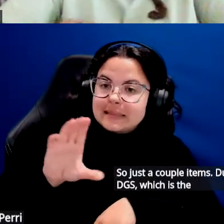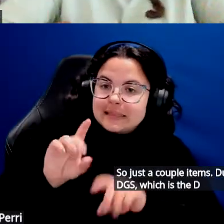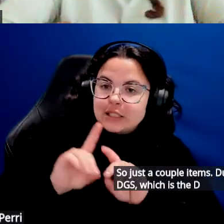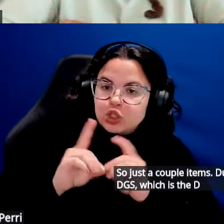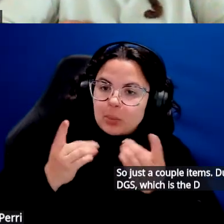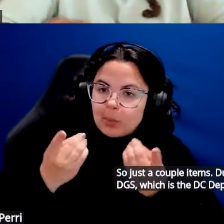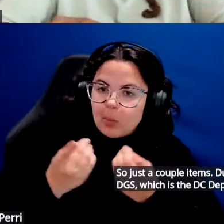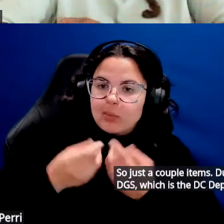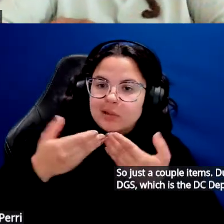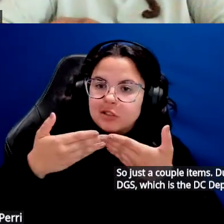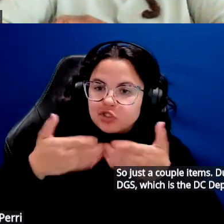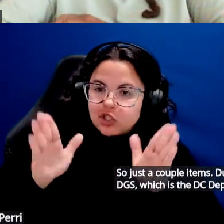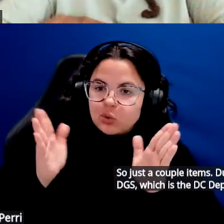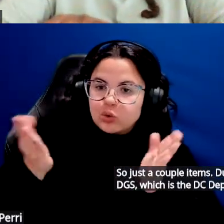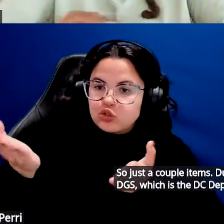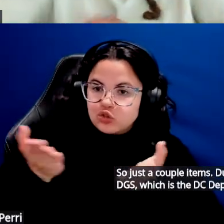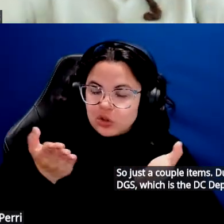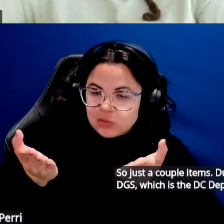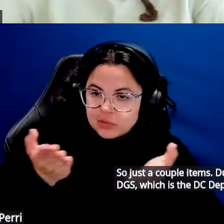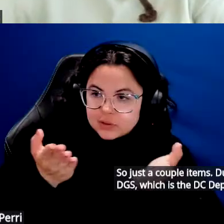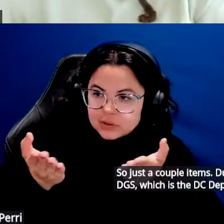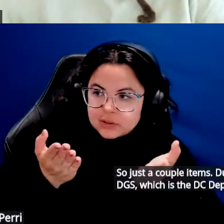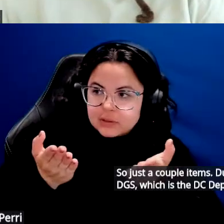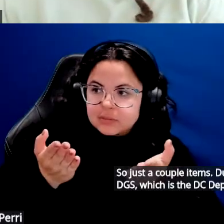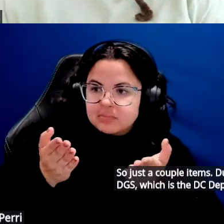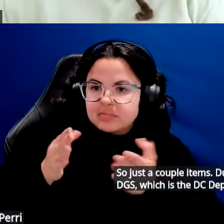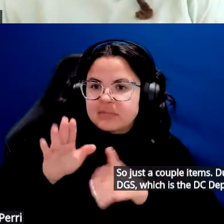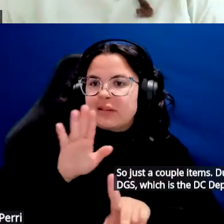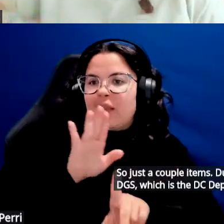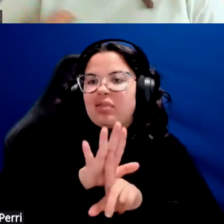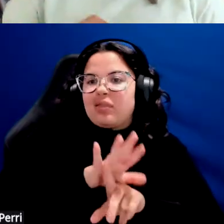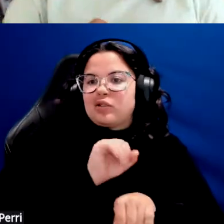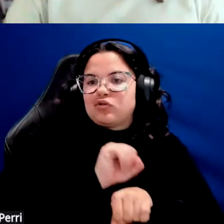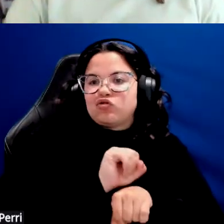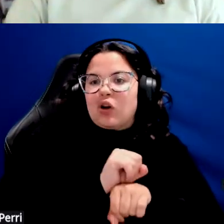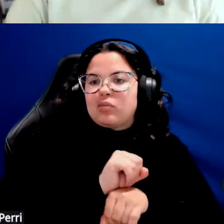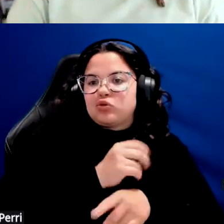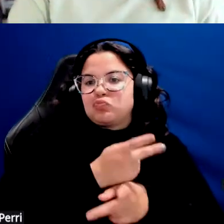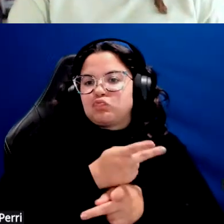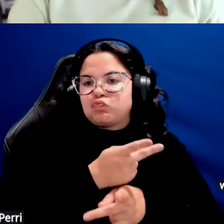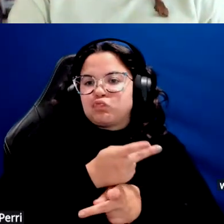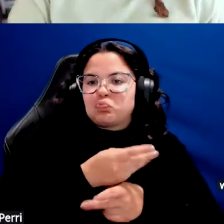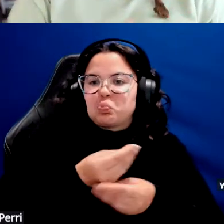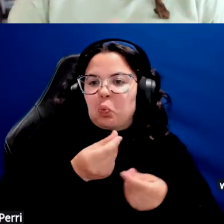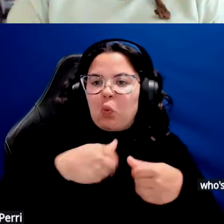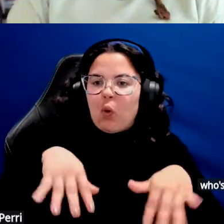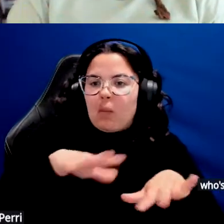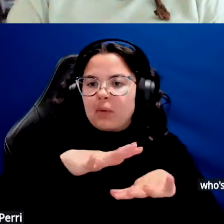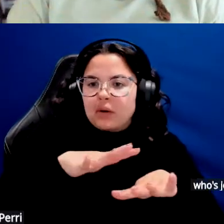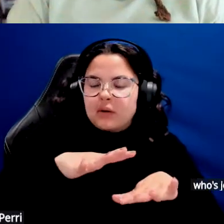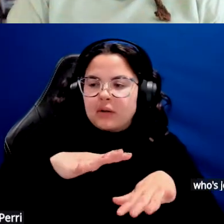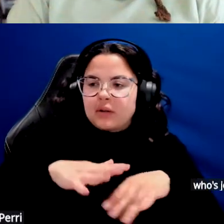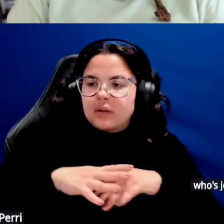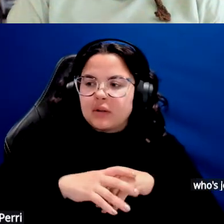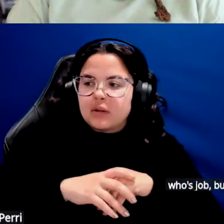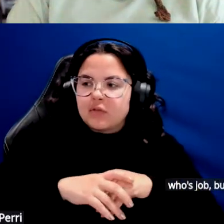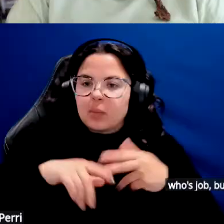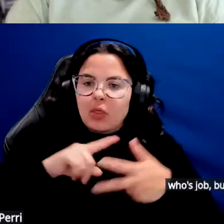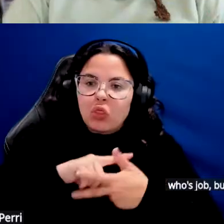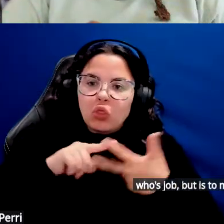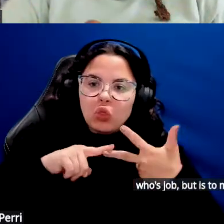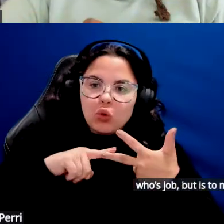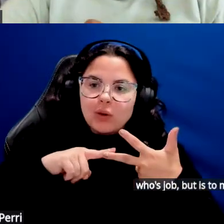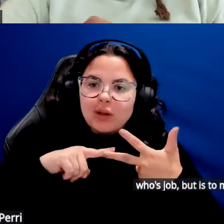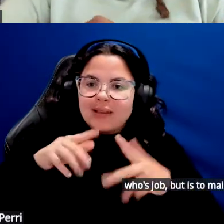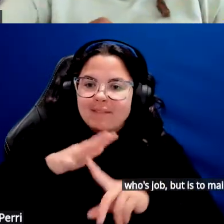Department of General Services, whose job it is to maintain DC properties, found 3 environmental risks